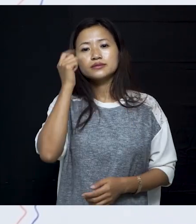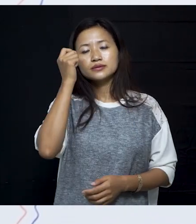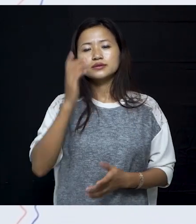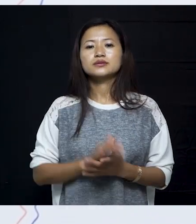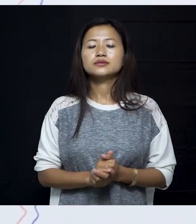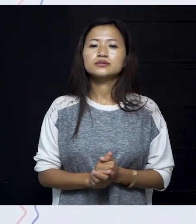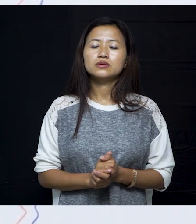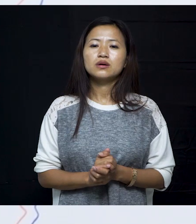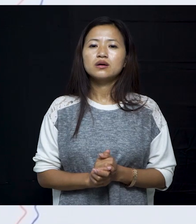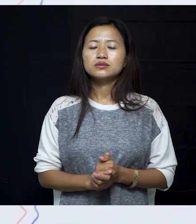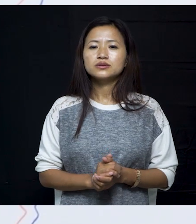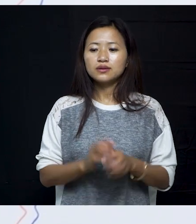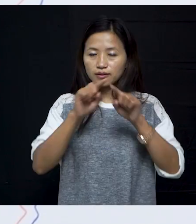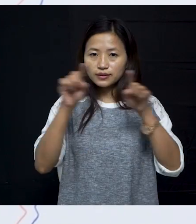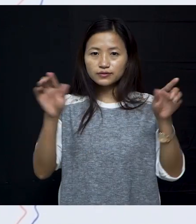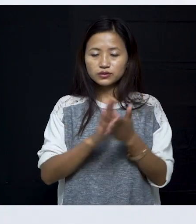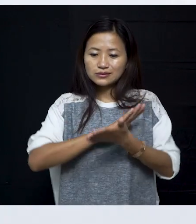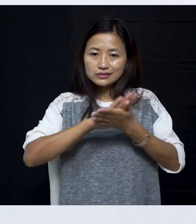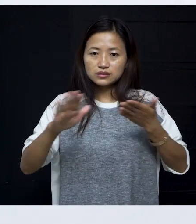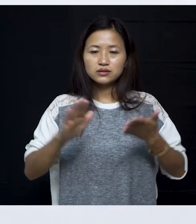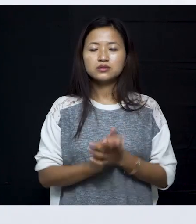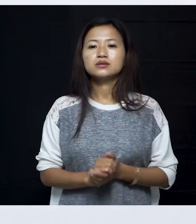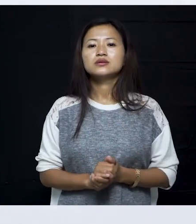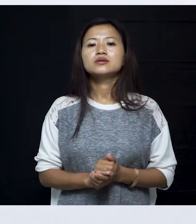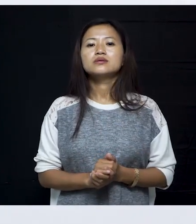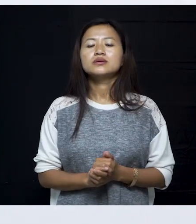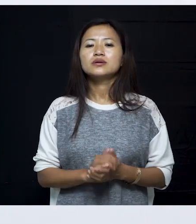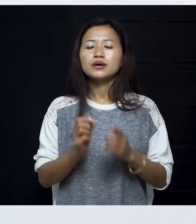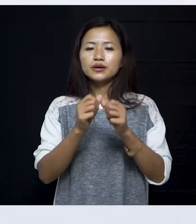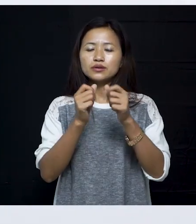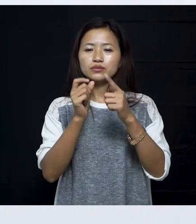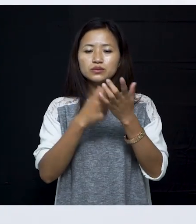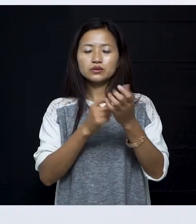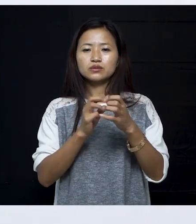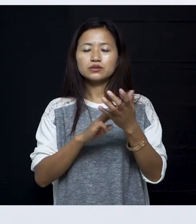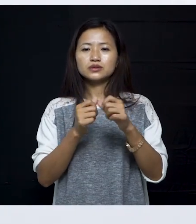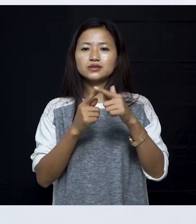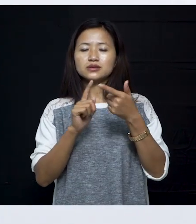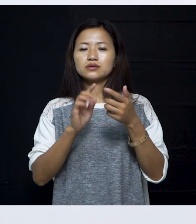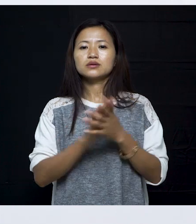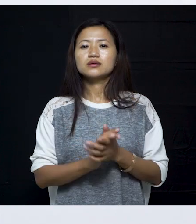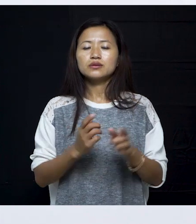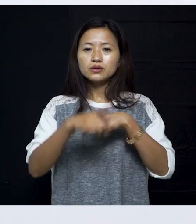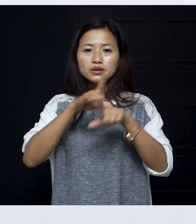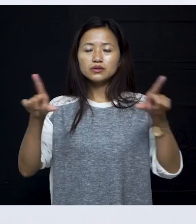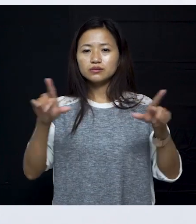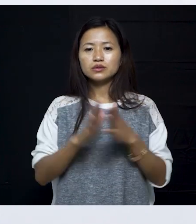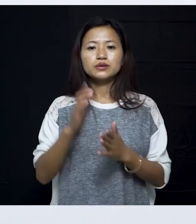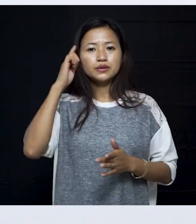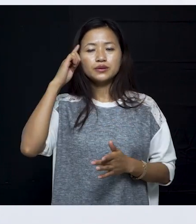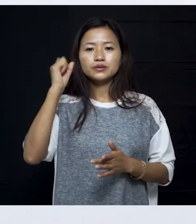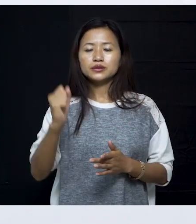The line of thought should be clear, in other words. Then appropriate language, choose appropriate language.